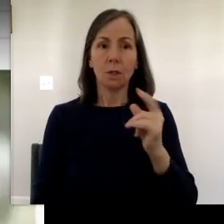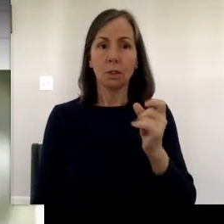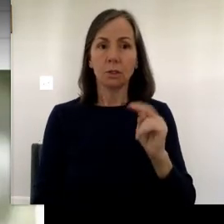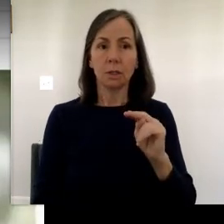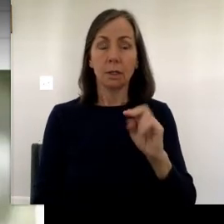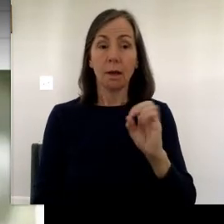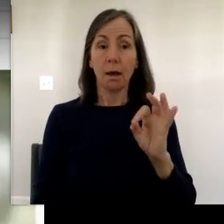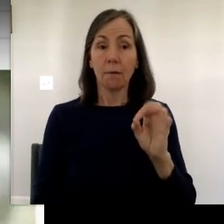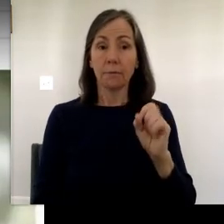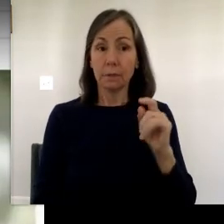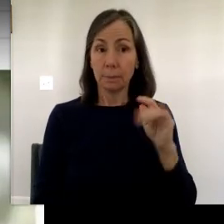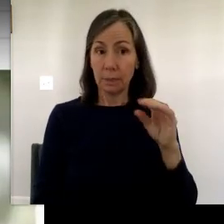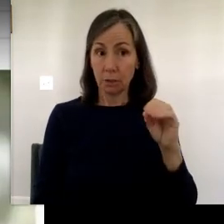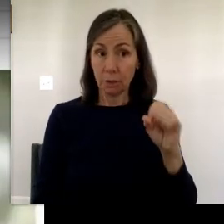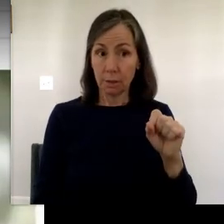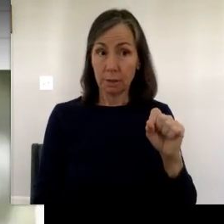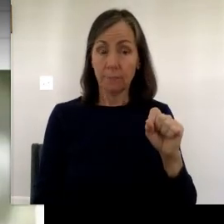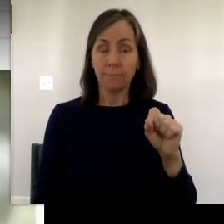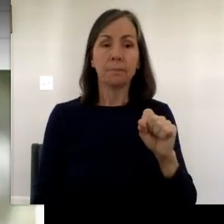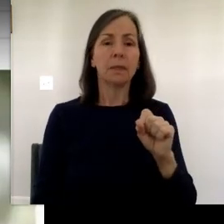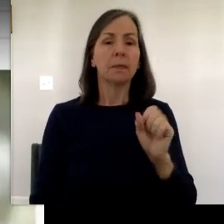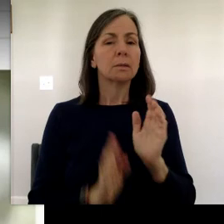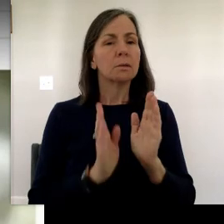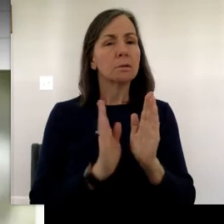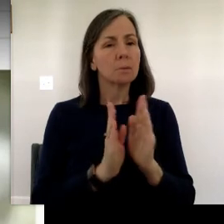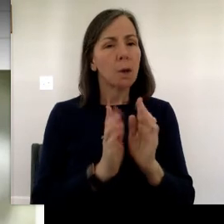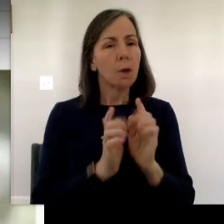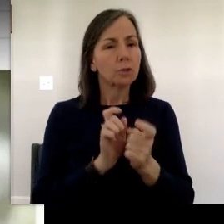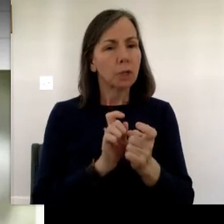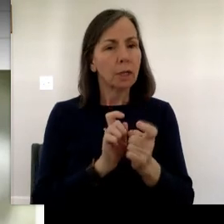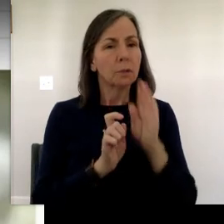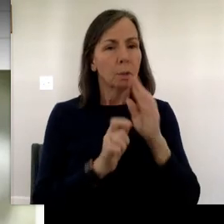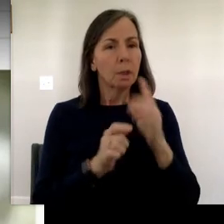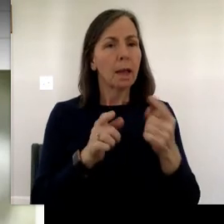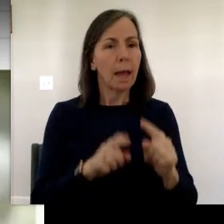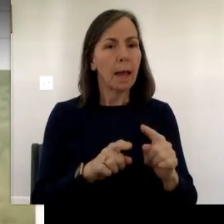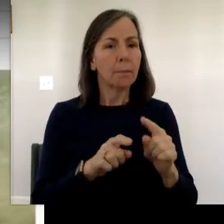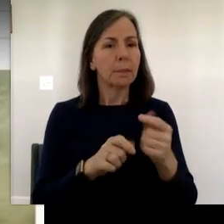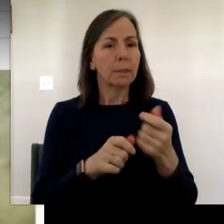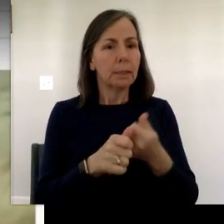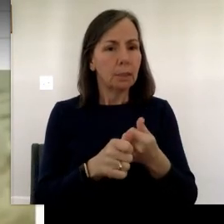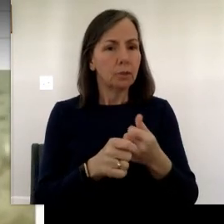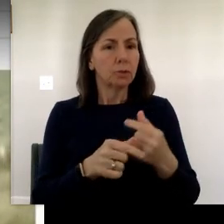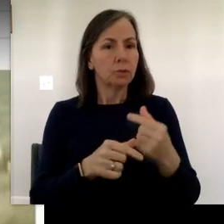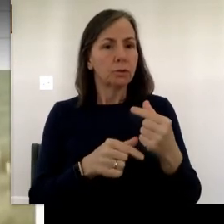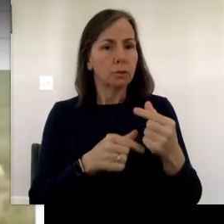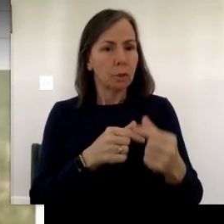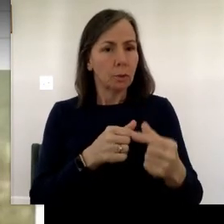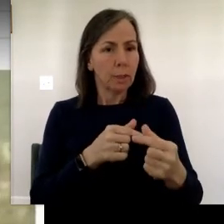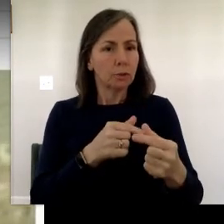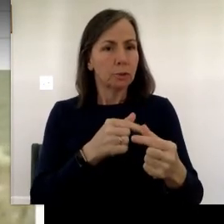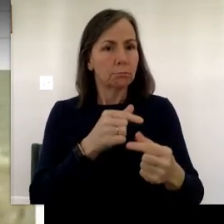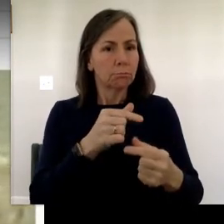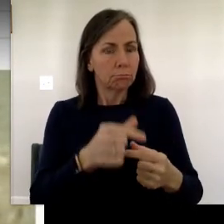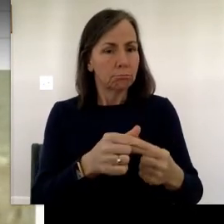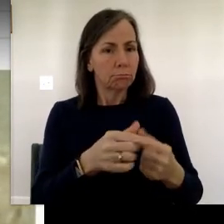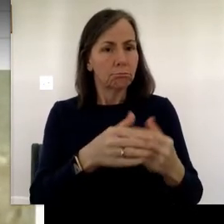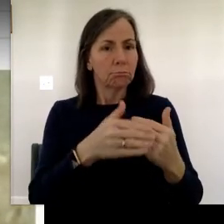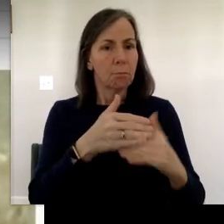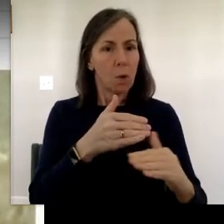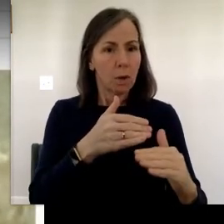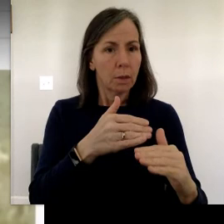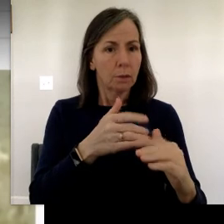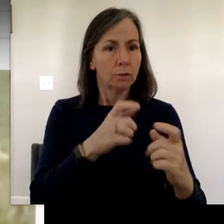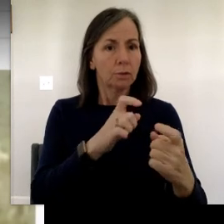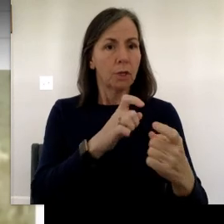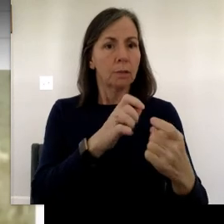that small changes would accrue every generation, and that over the enormous length of